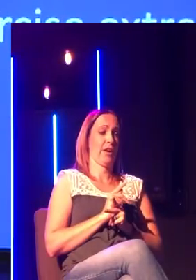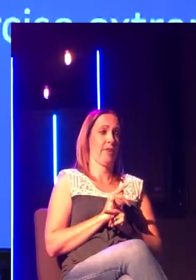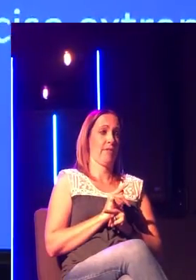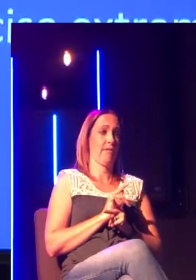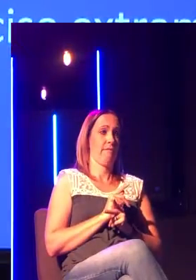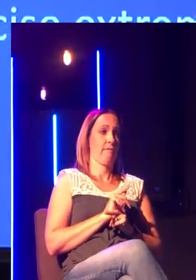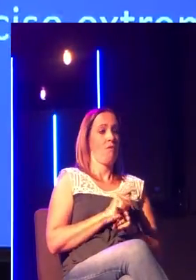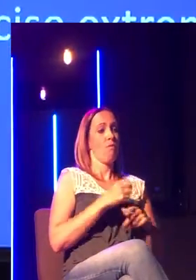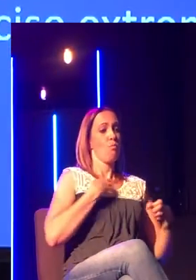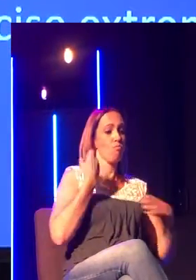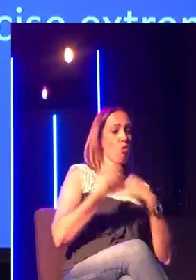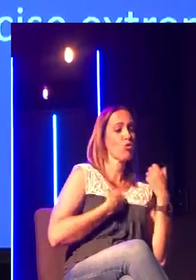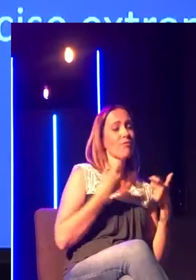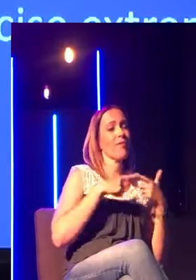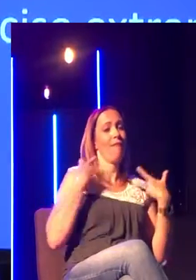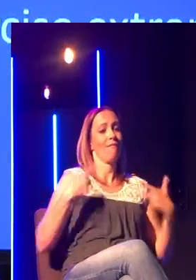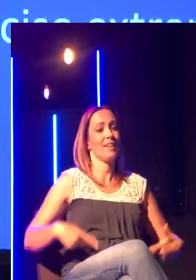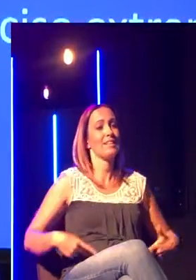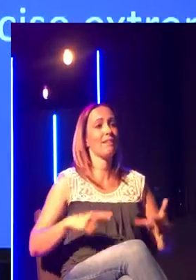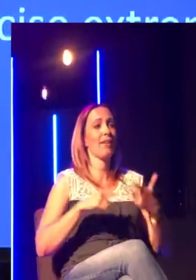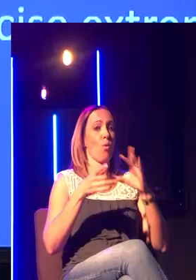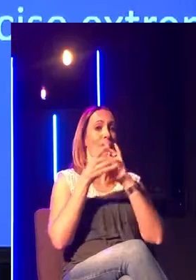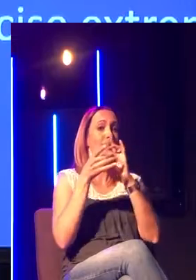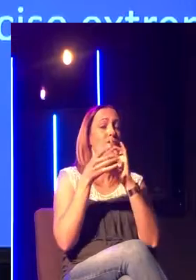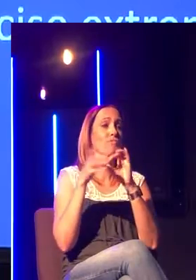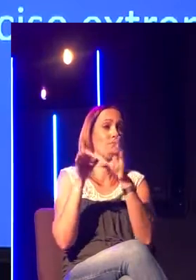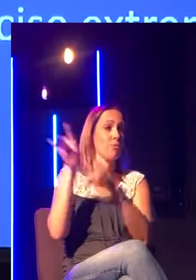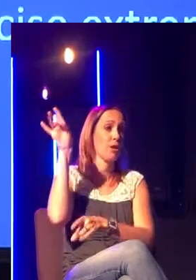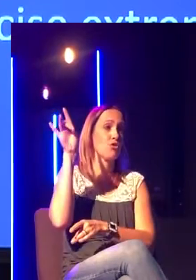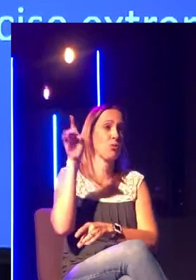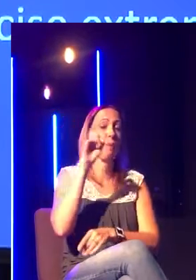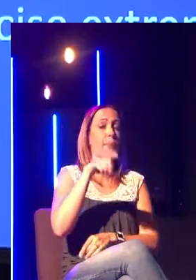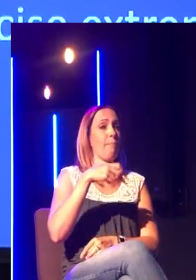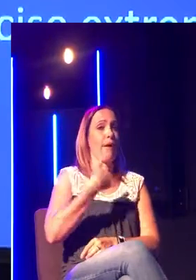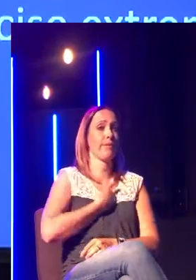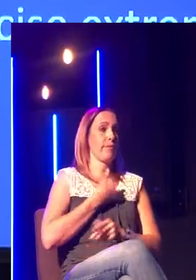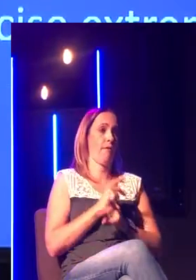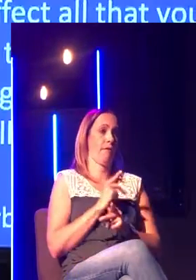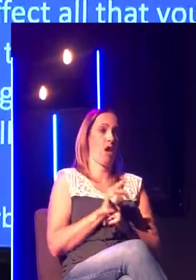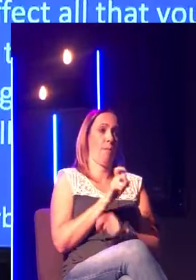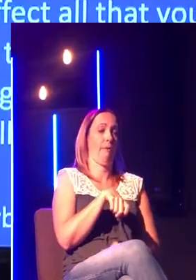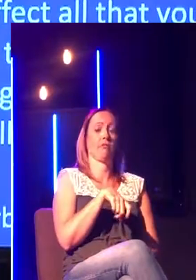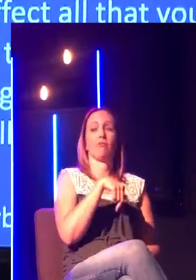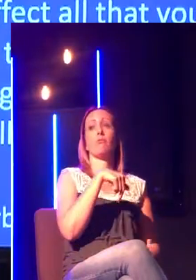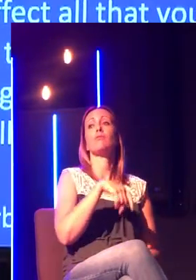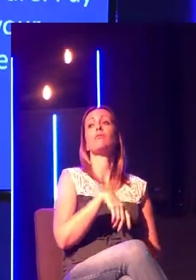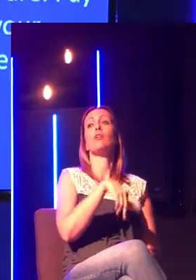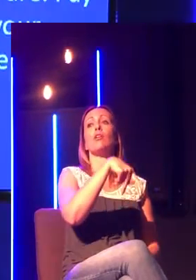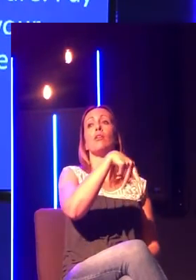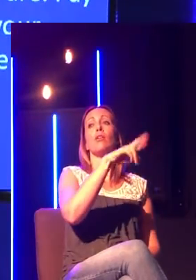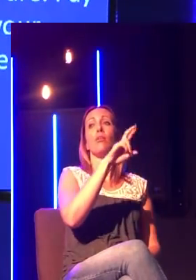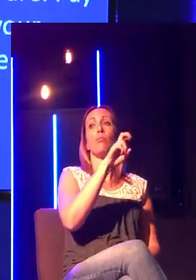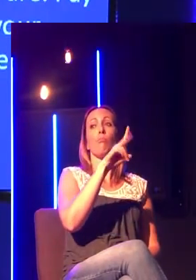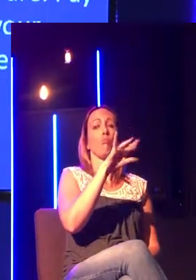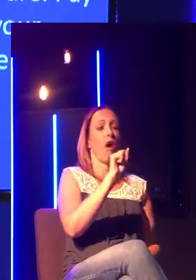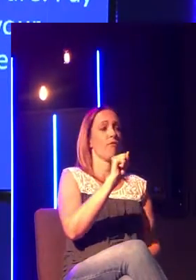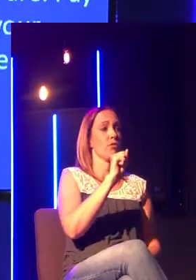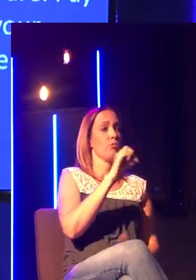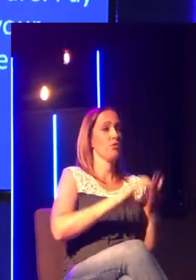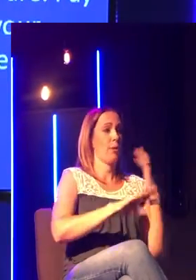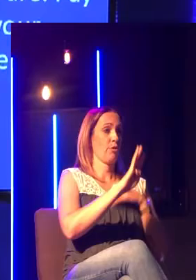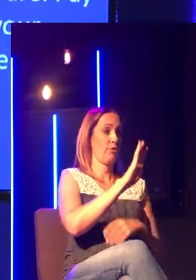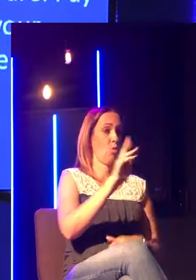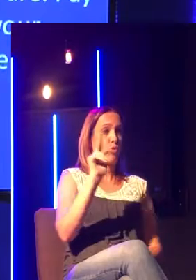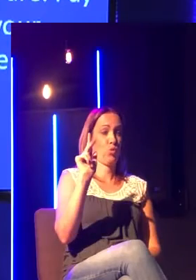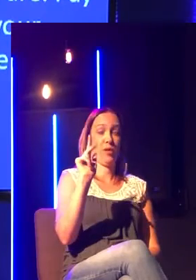relationally, spiritually. We have to exercise extreme self-care. Proverbs 4:23, above all, guard the affections of your heart, for they